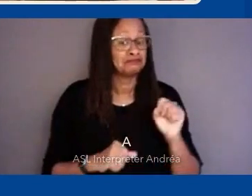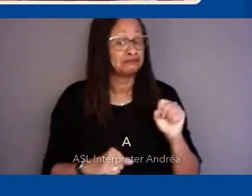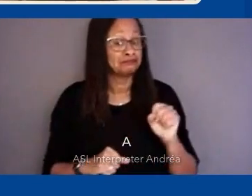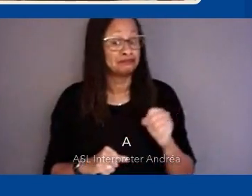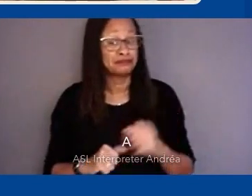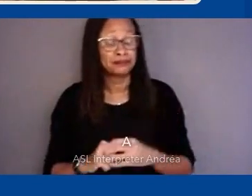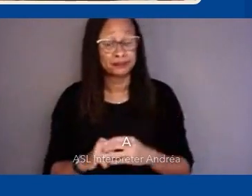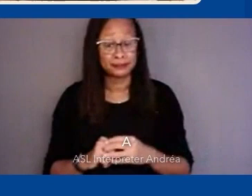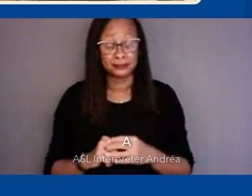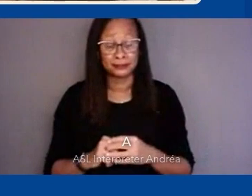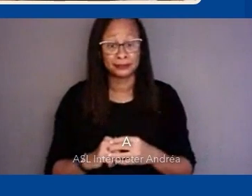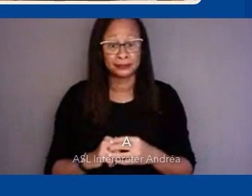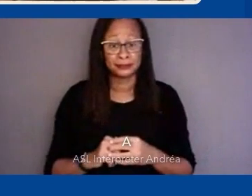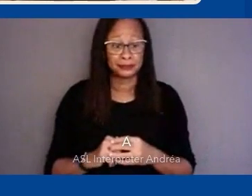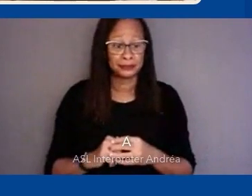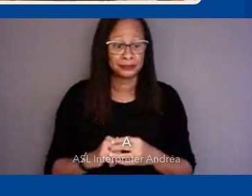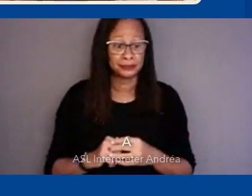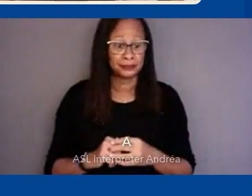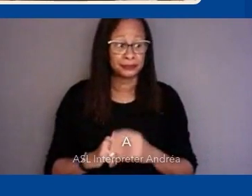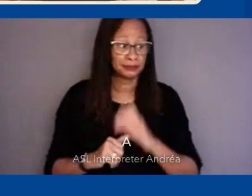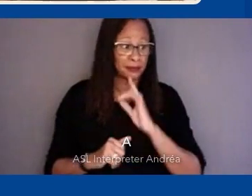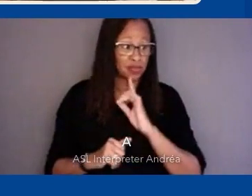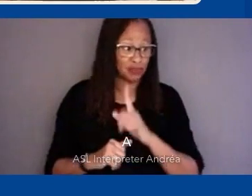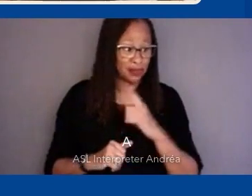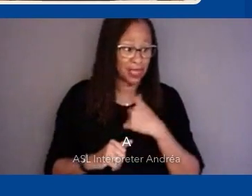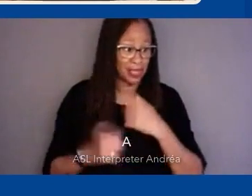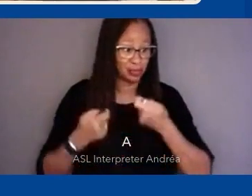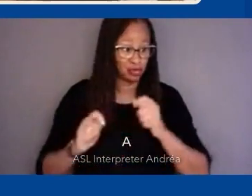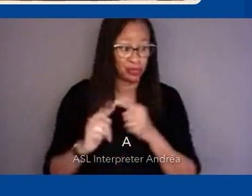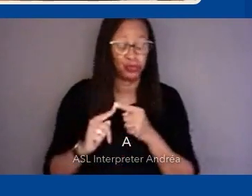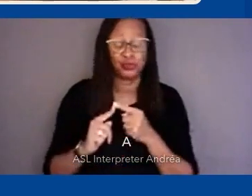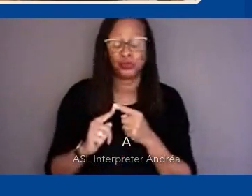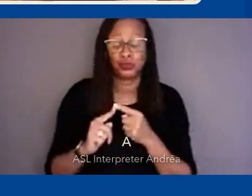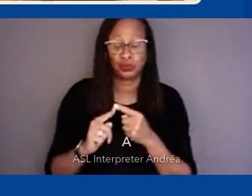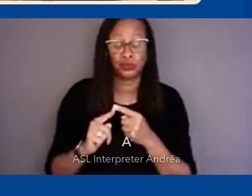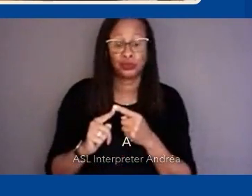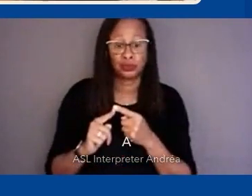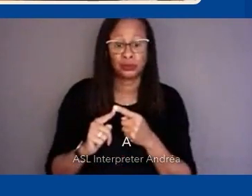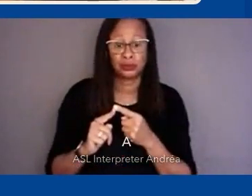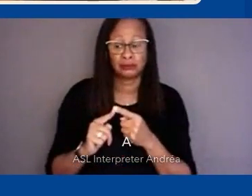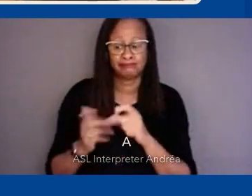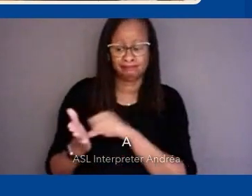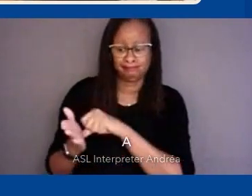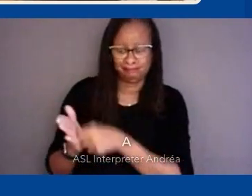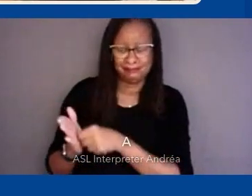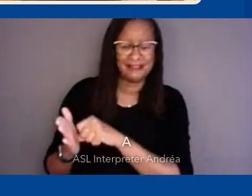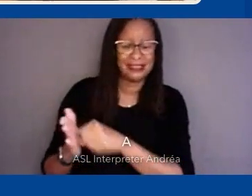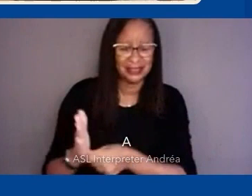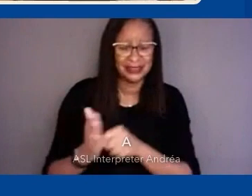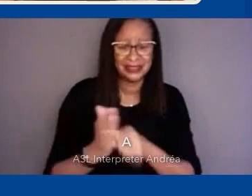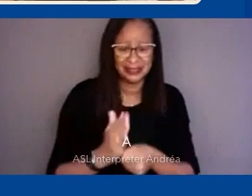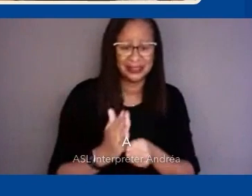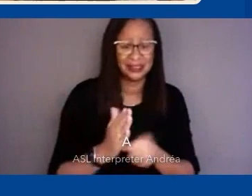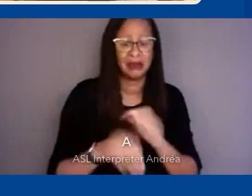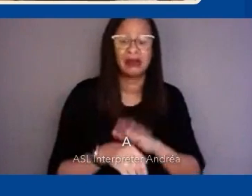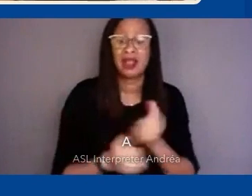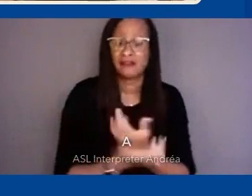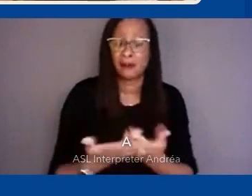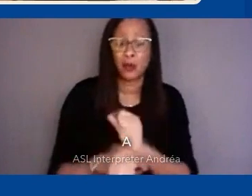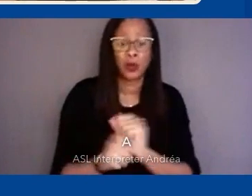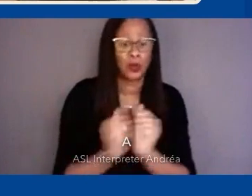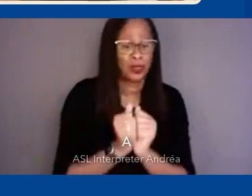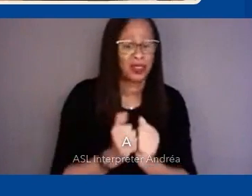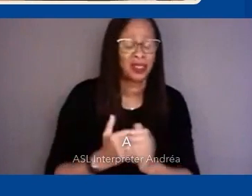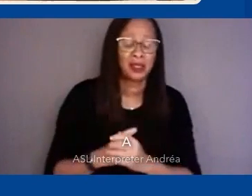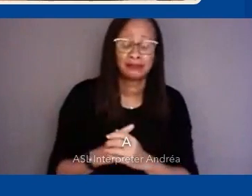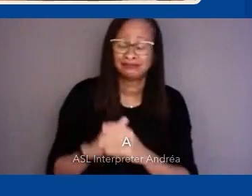I really, you know, try to, you know, impress that on everybody that I'm working with, you know, just to try